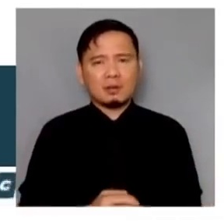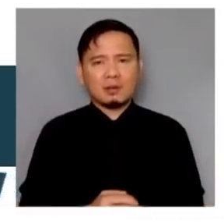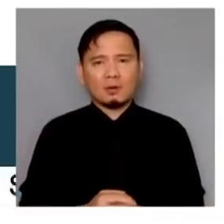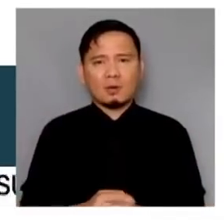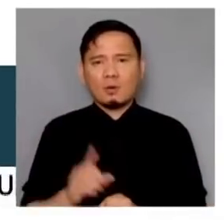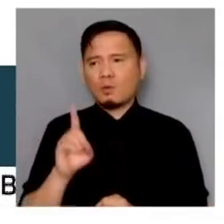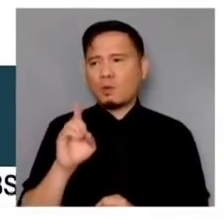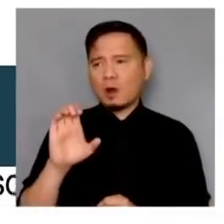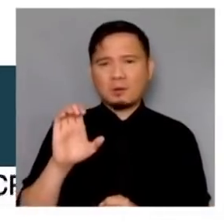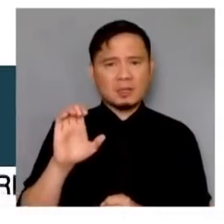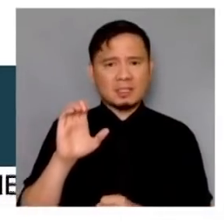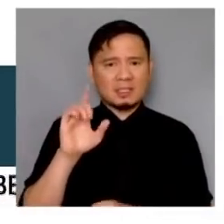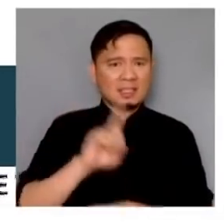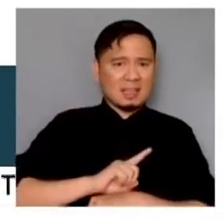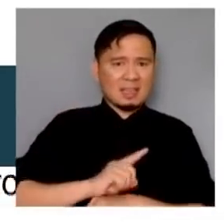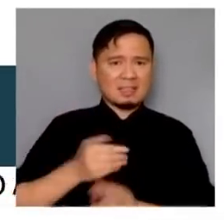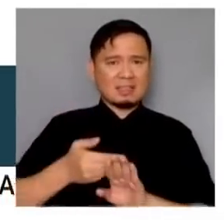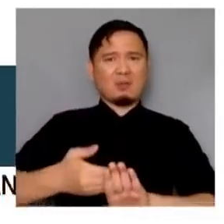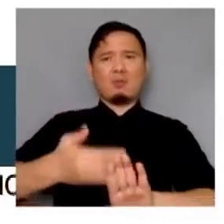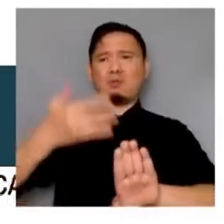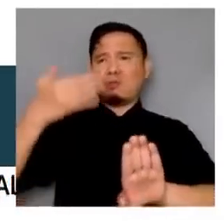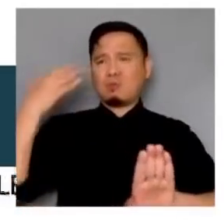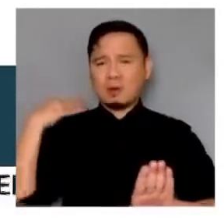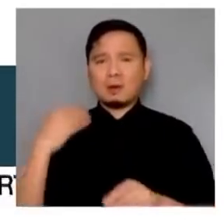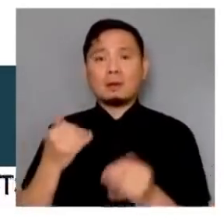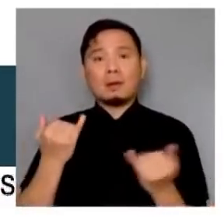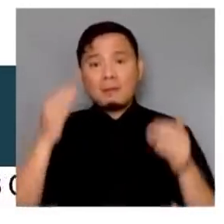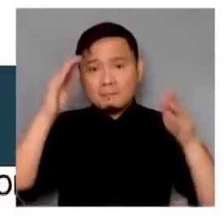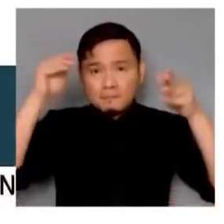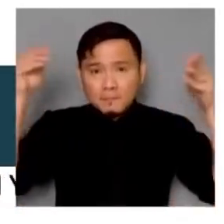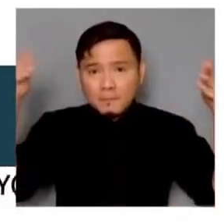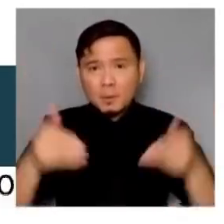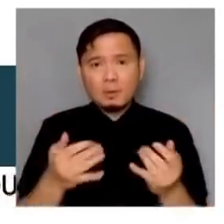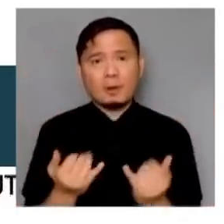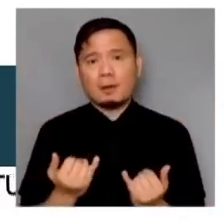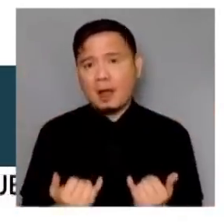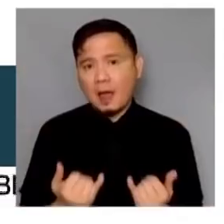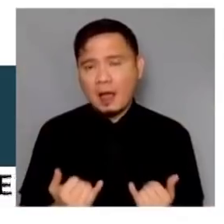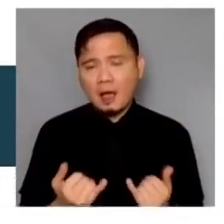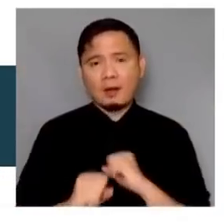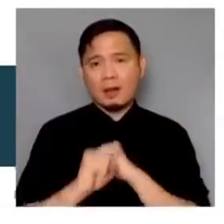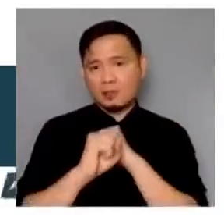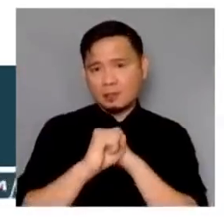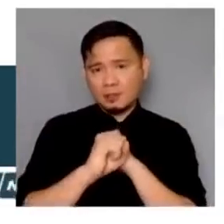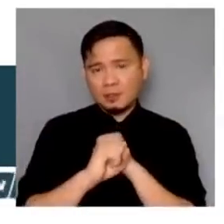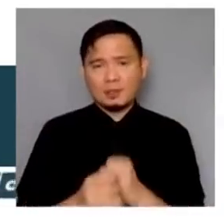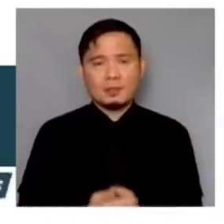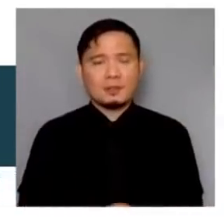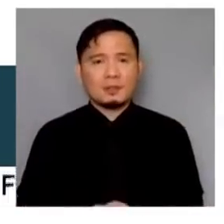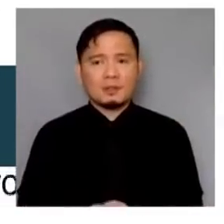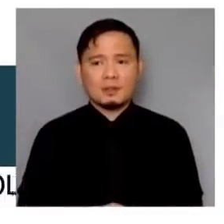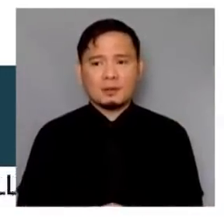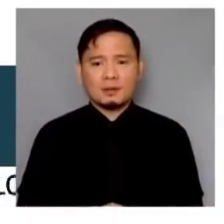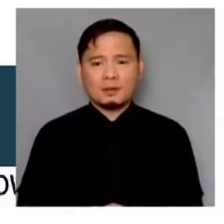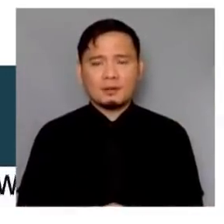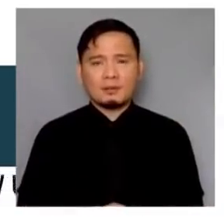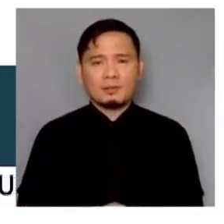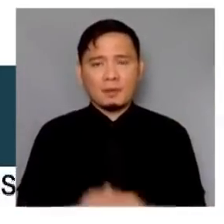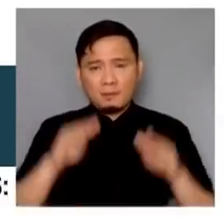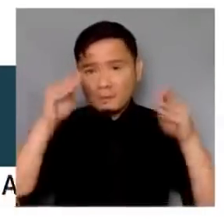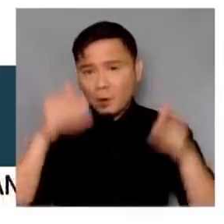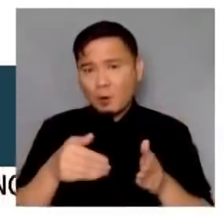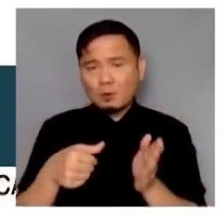days ago na. So ano na po tayo? Let's concentrate on the election. We have launched